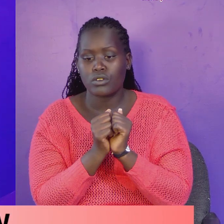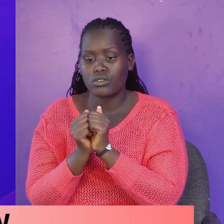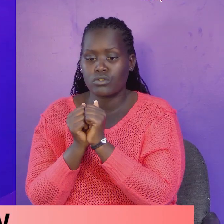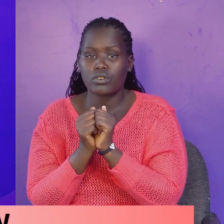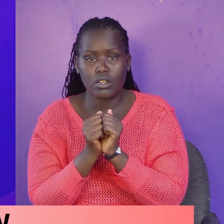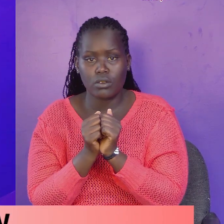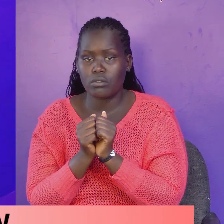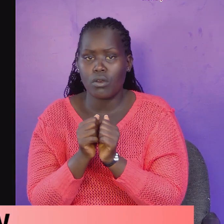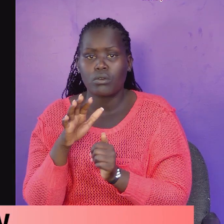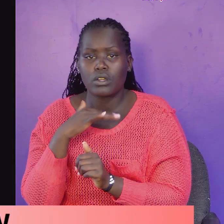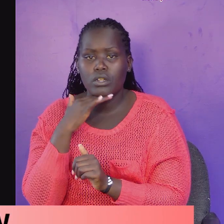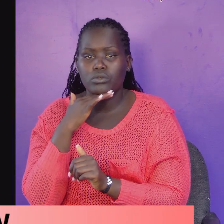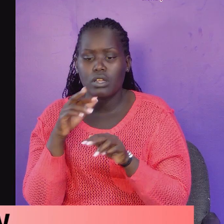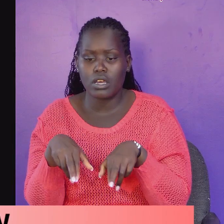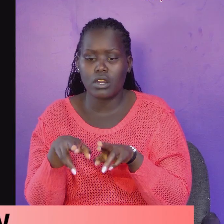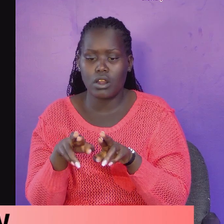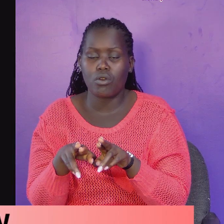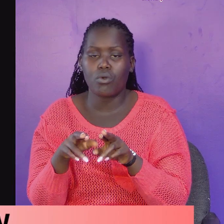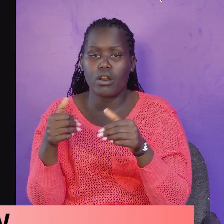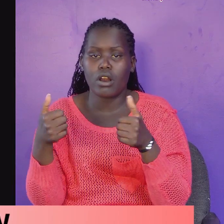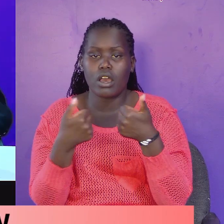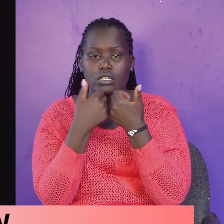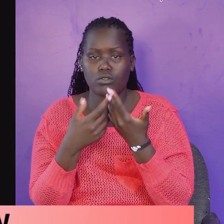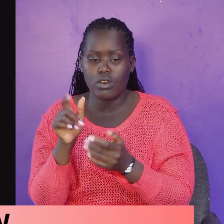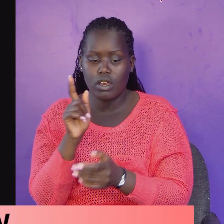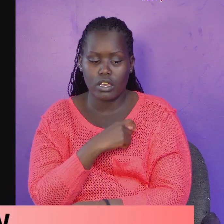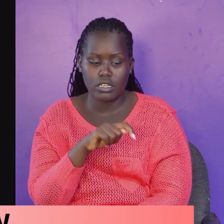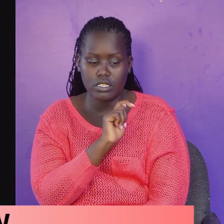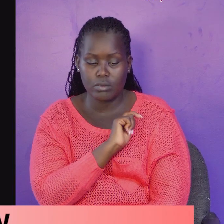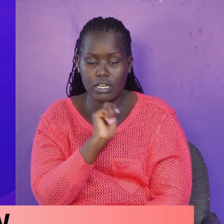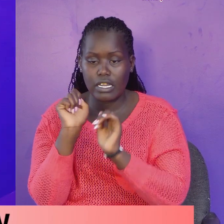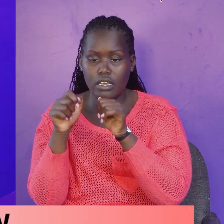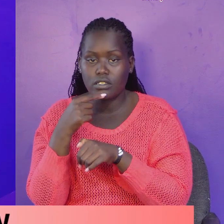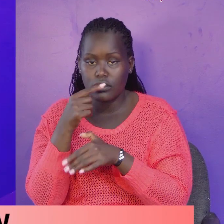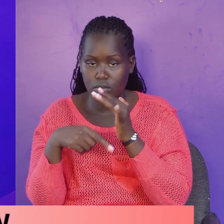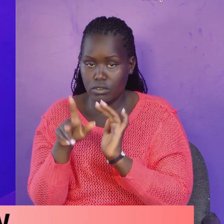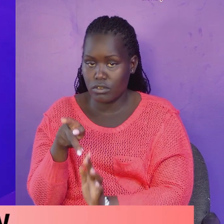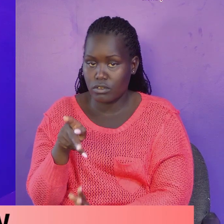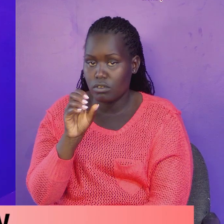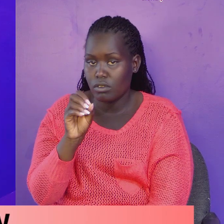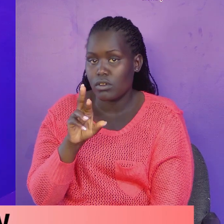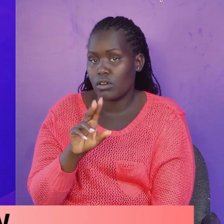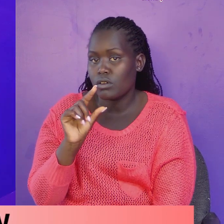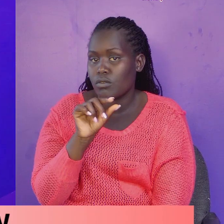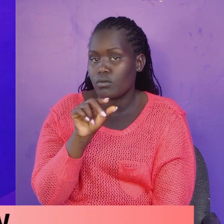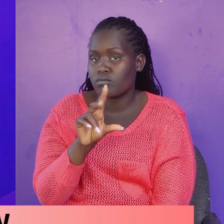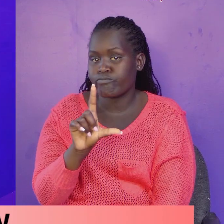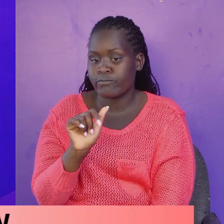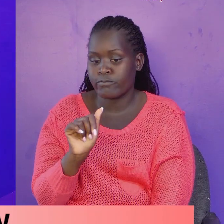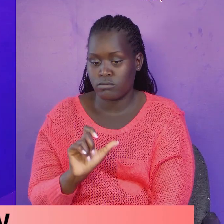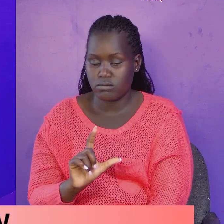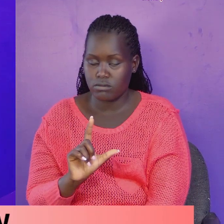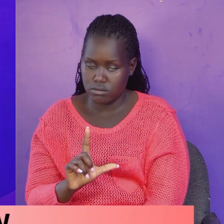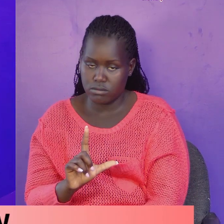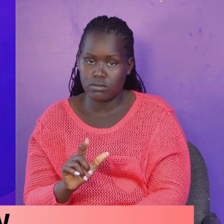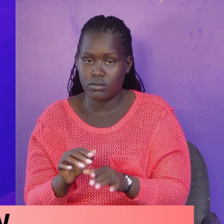road accident in Spain. I will say Portugal is a determined team, and most of the times they have been